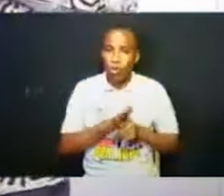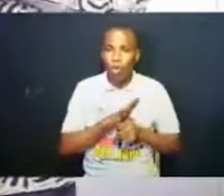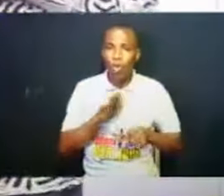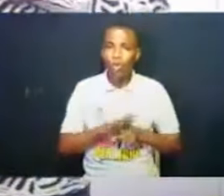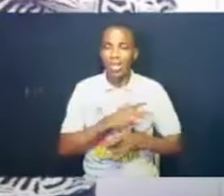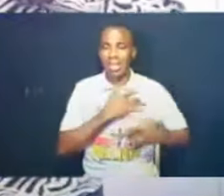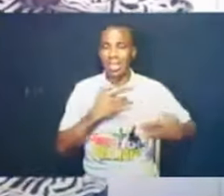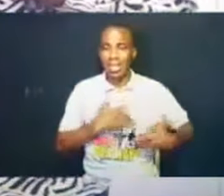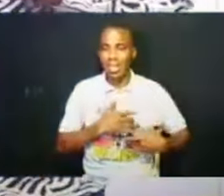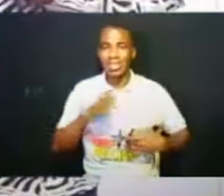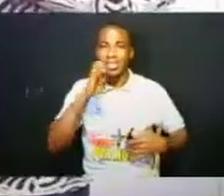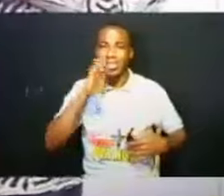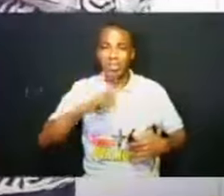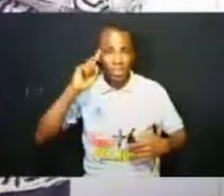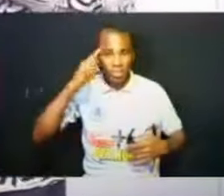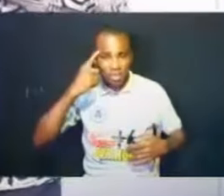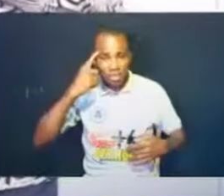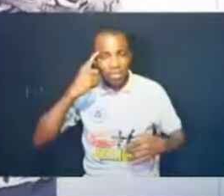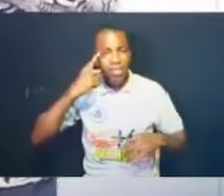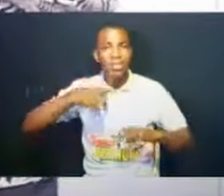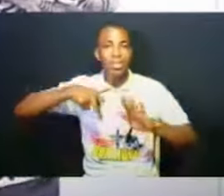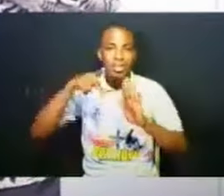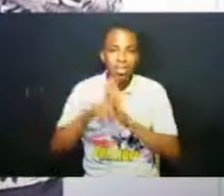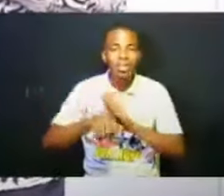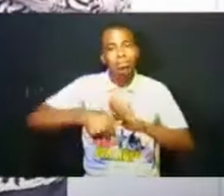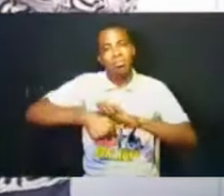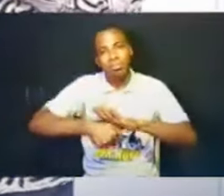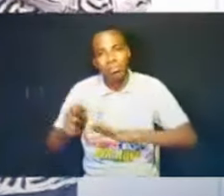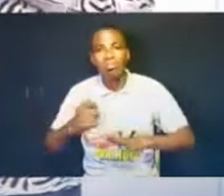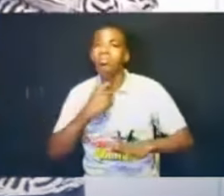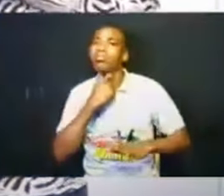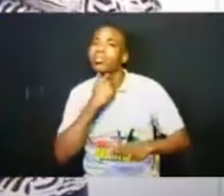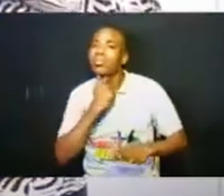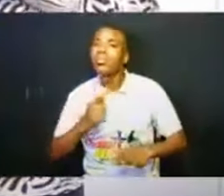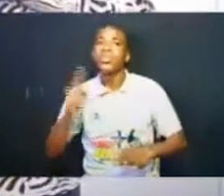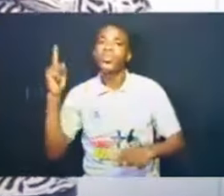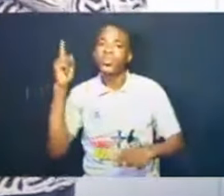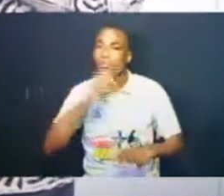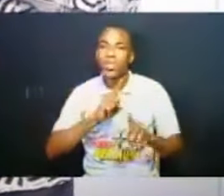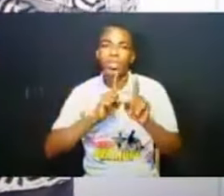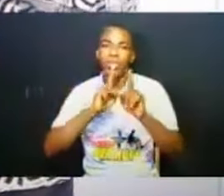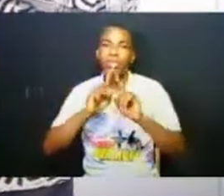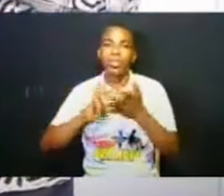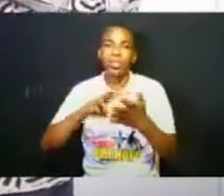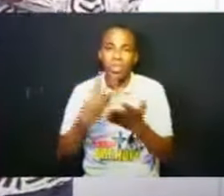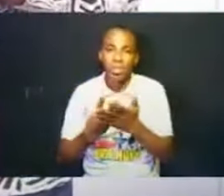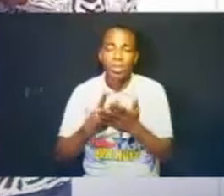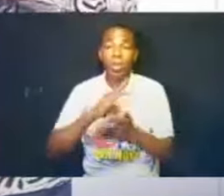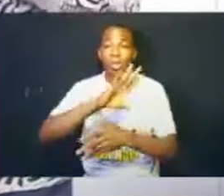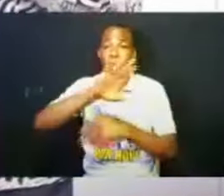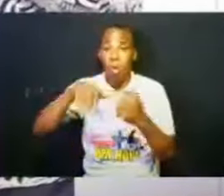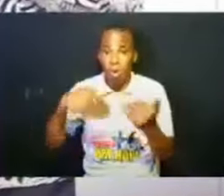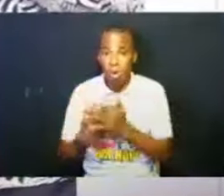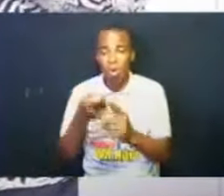murder, adultery, sexual immorality, theft, false testimony, slander. All this, he says, that